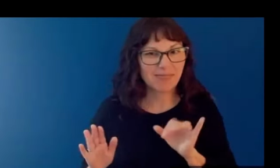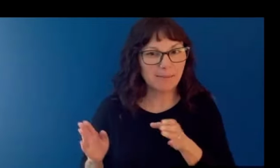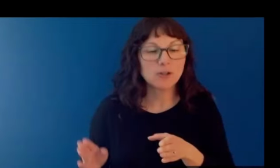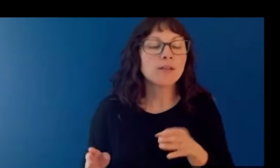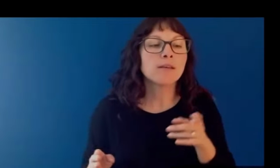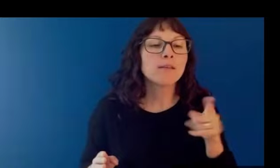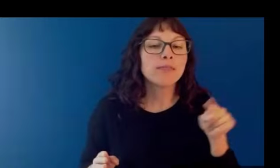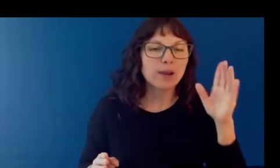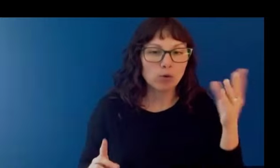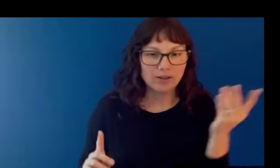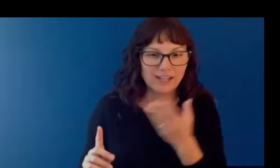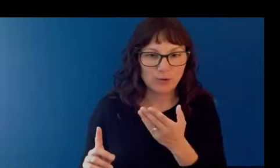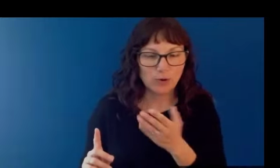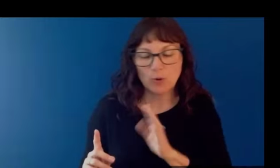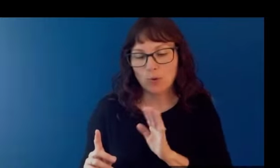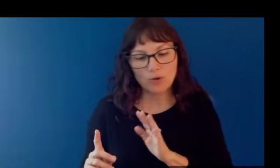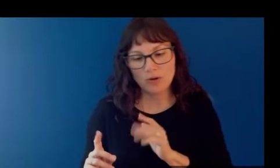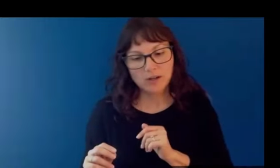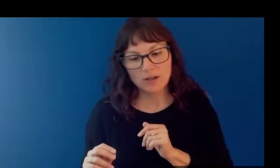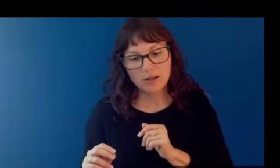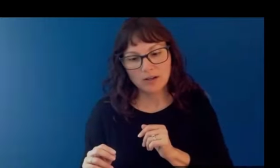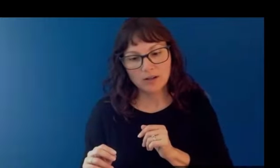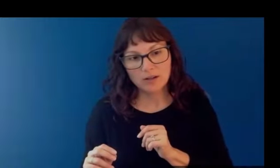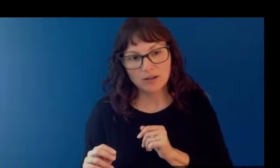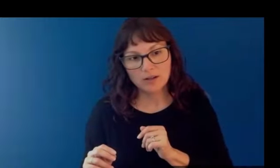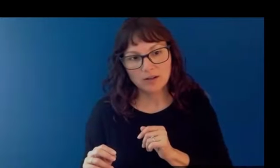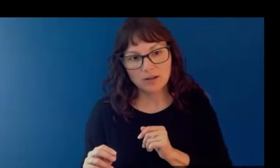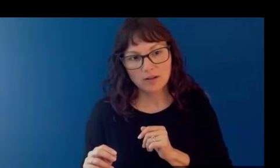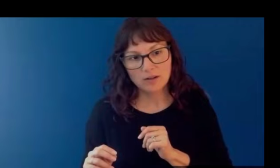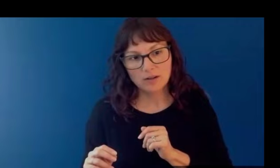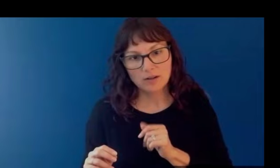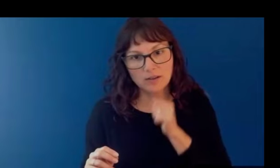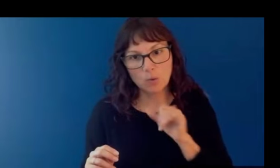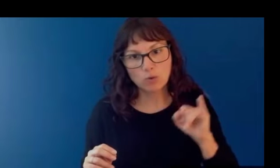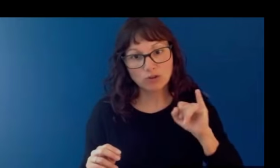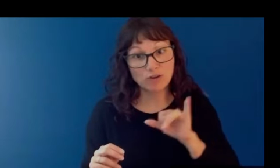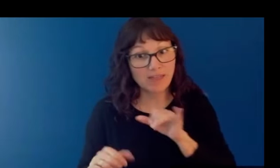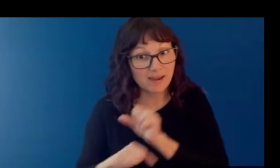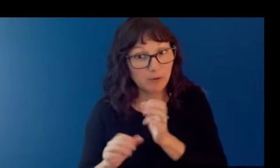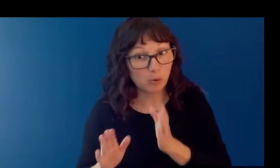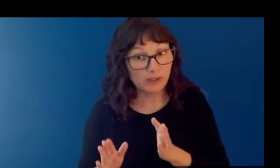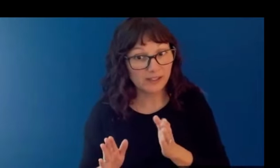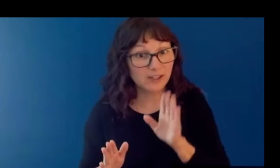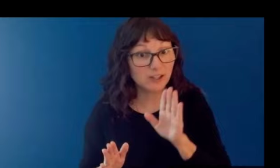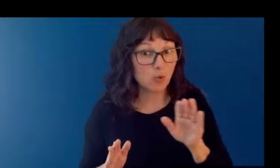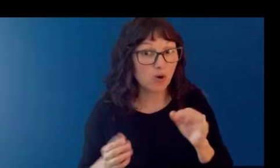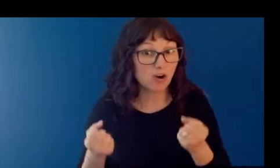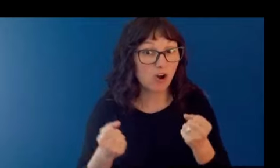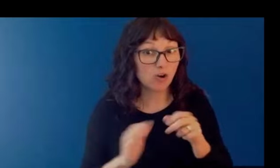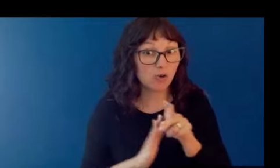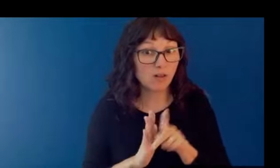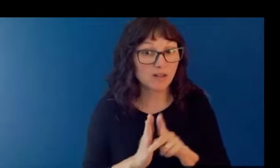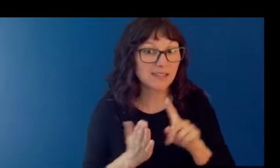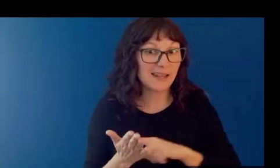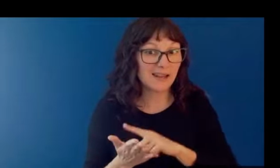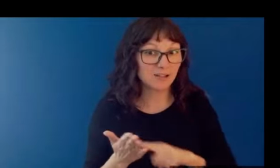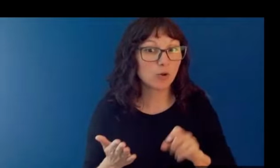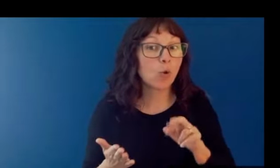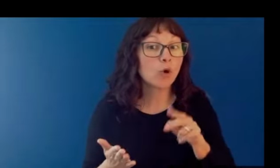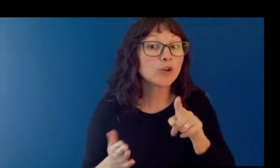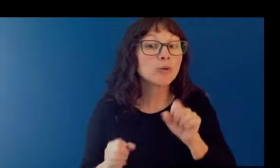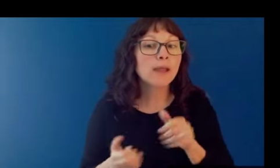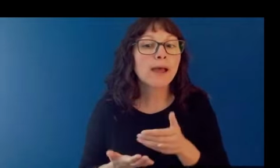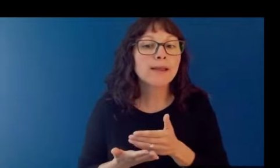notify you they're not going to insure that employee, and they're going to cancel your auto insurance, or you can